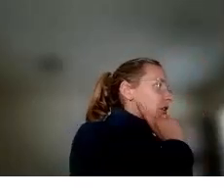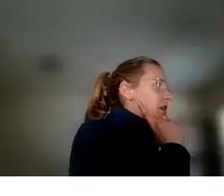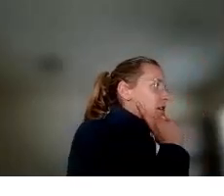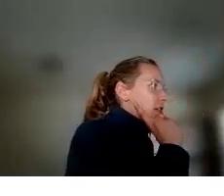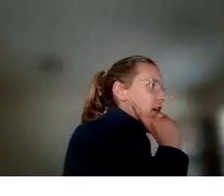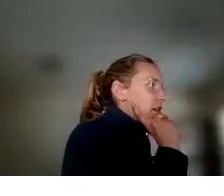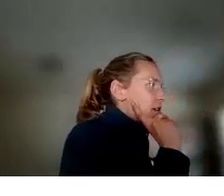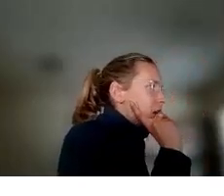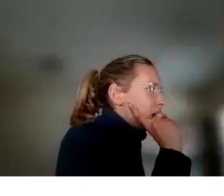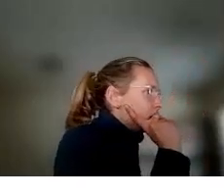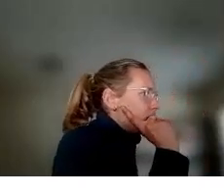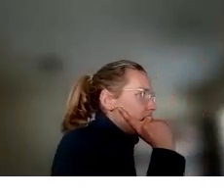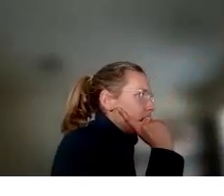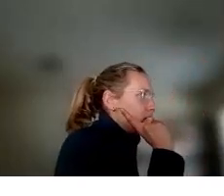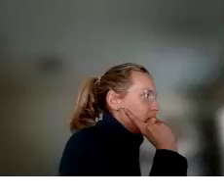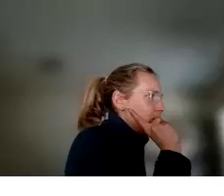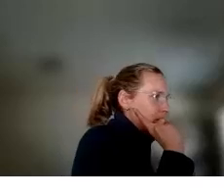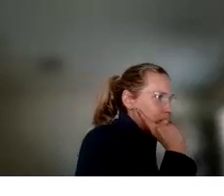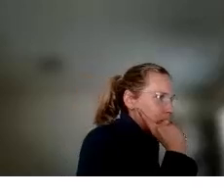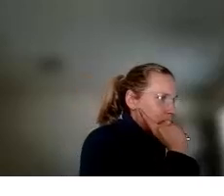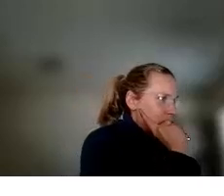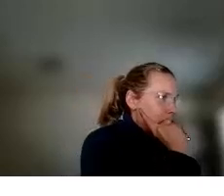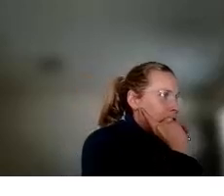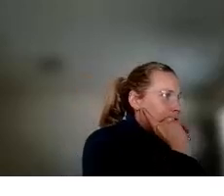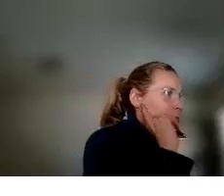slide. It currently says, my